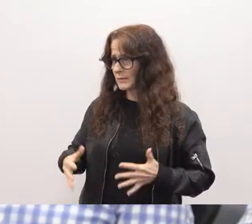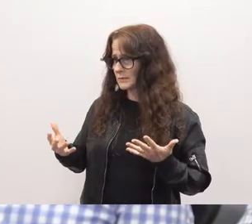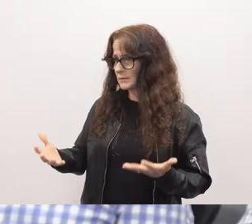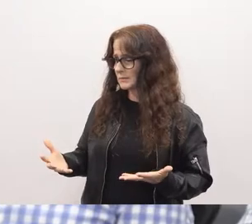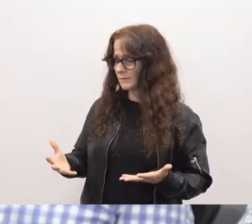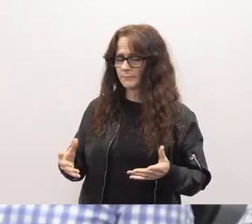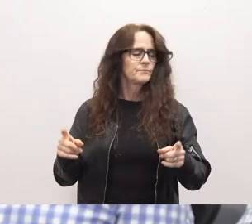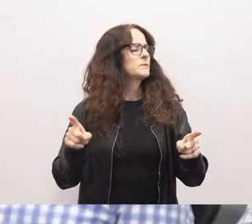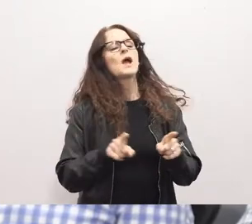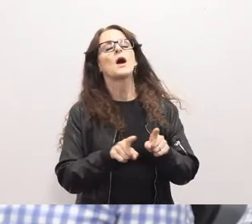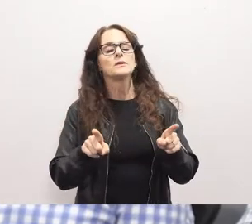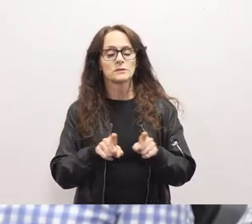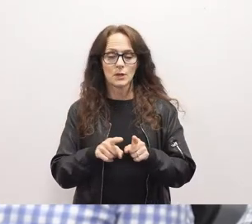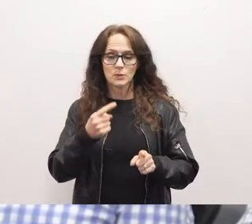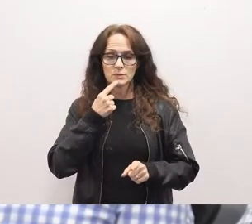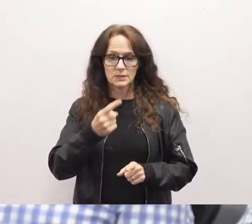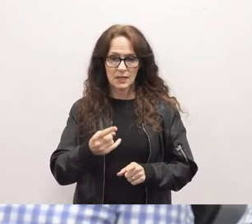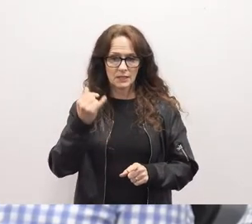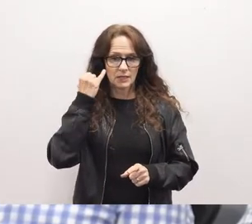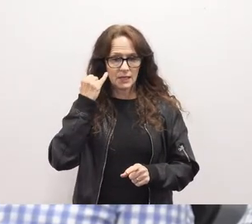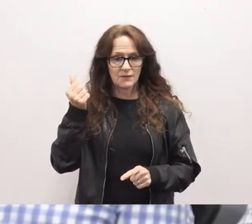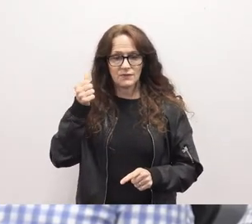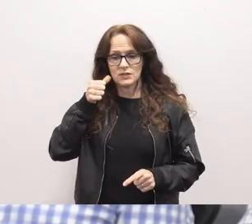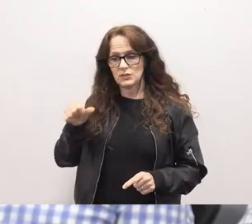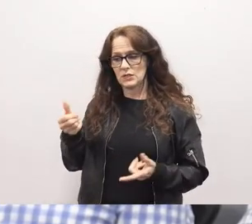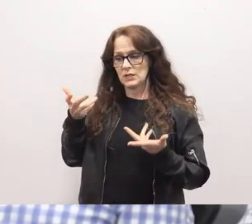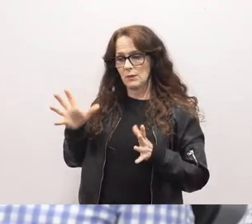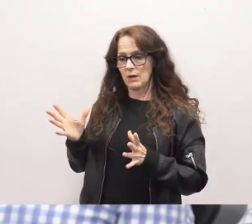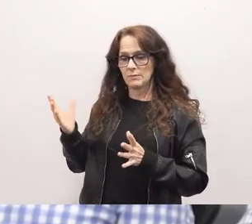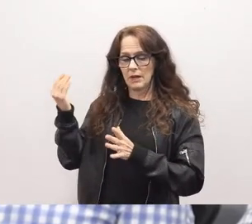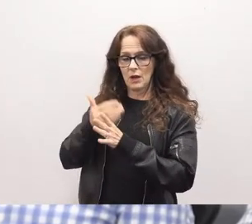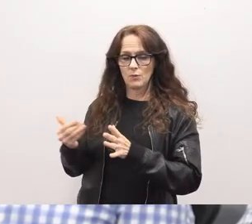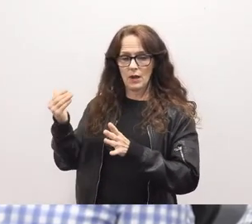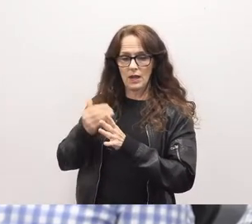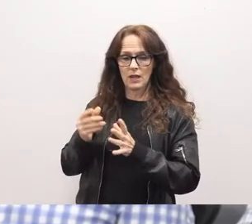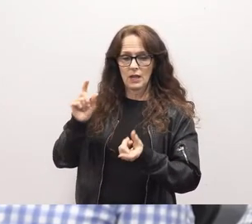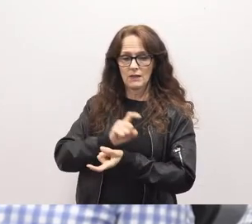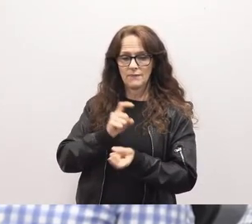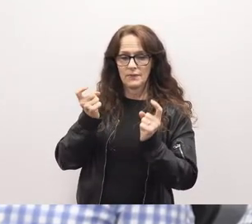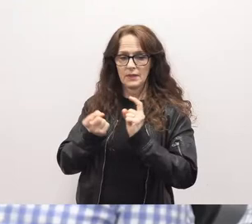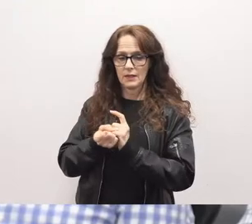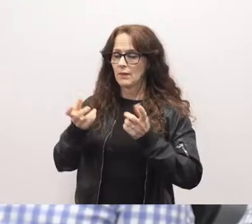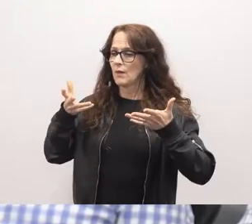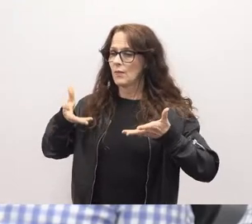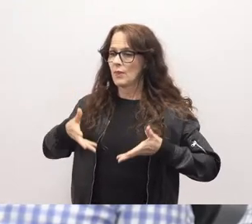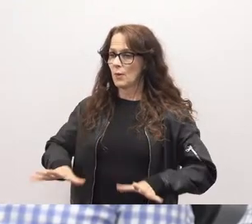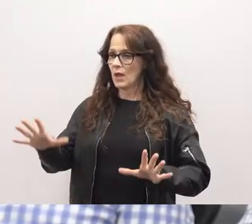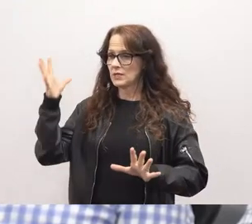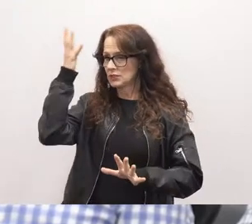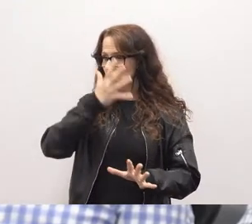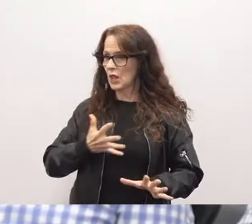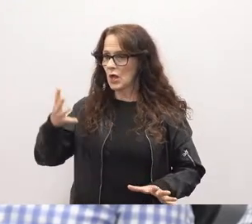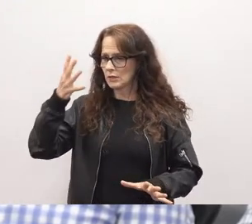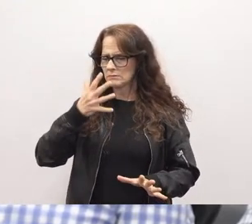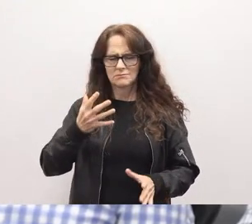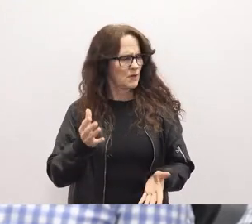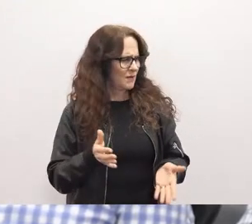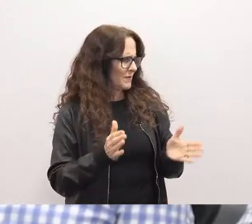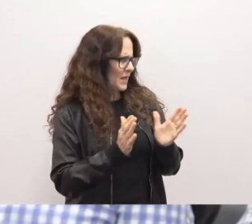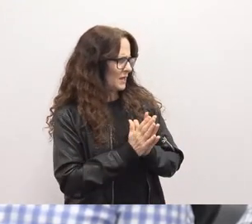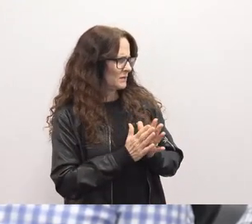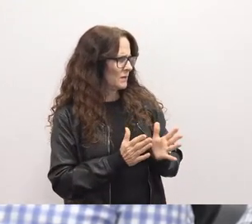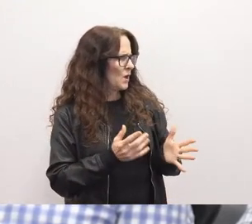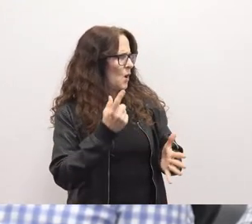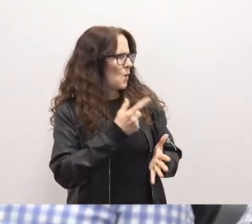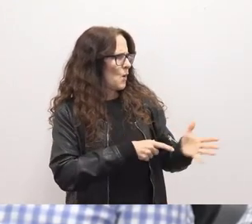It's also been said, if she doesn't want to be harassed, she needs to change the way she looks. We have to ask,